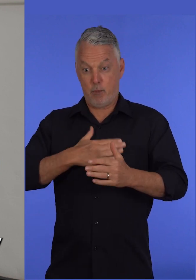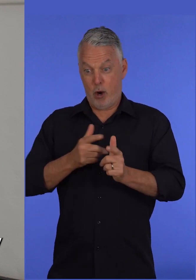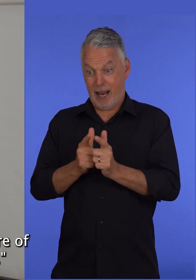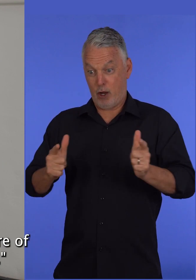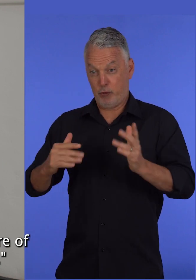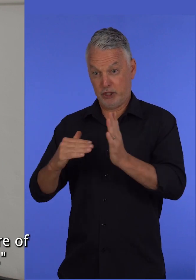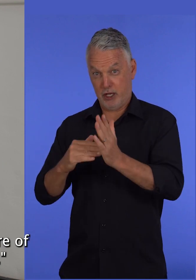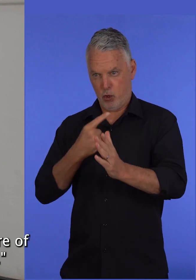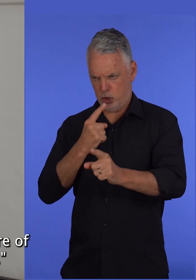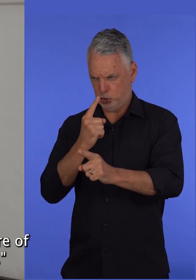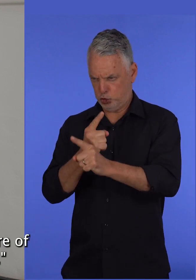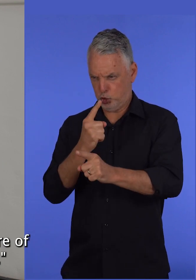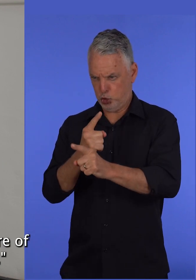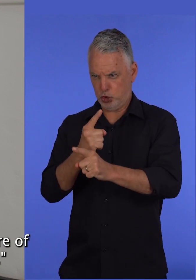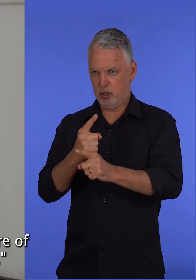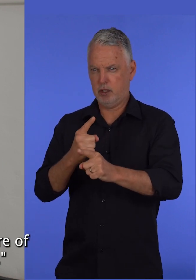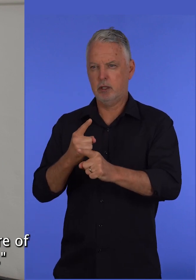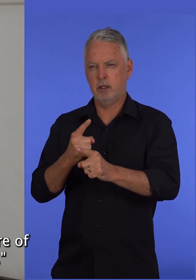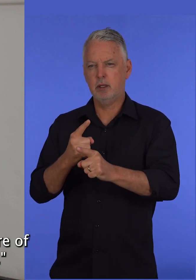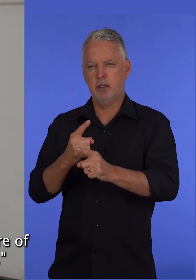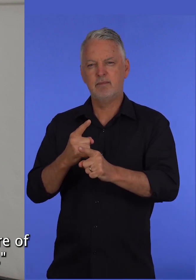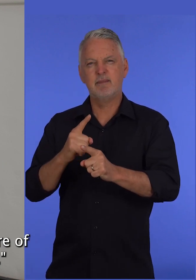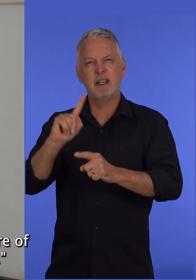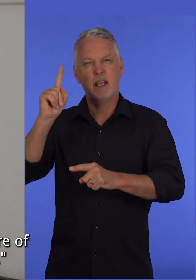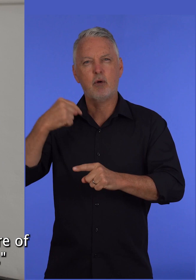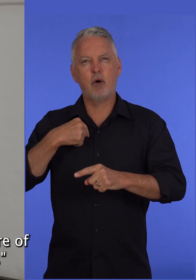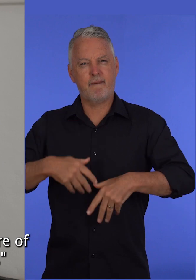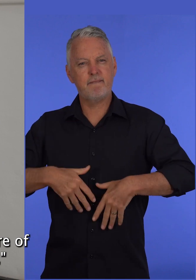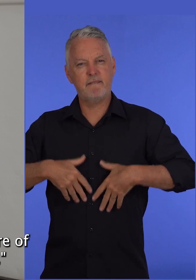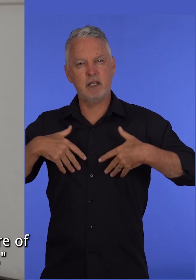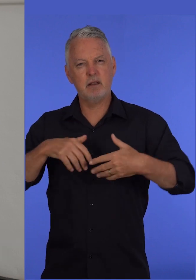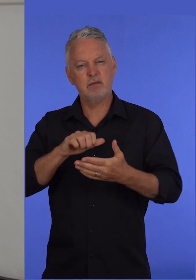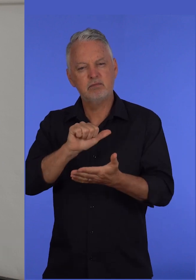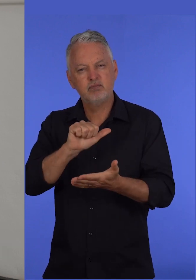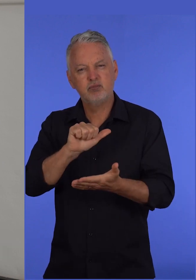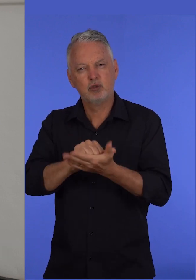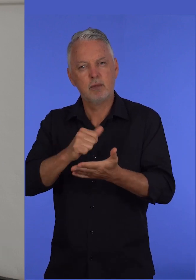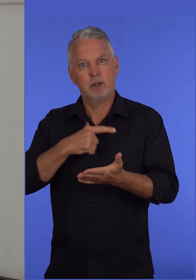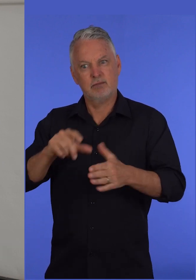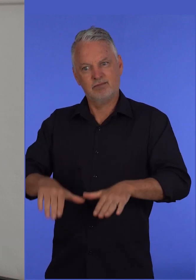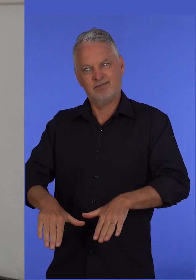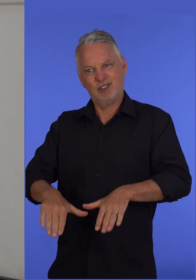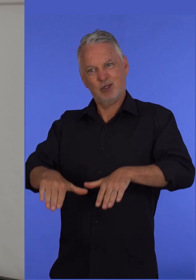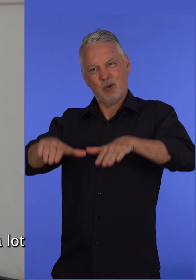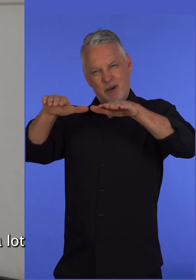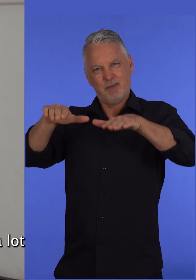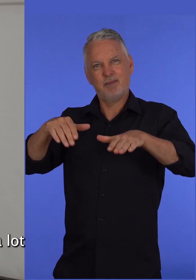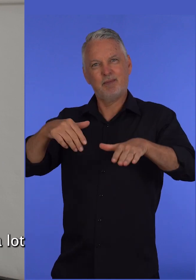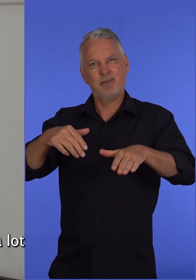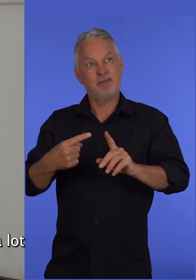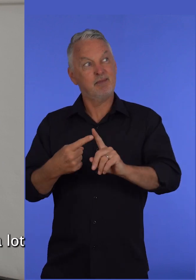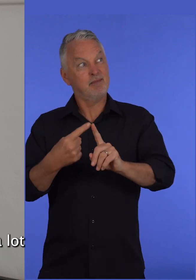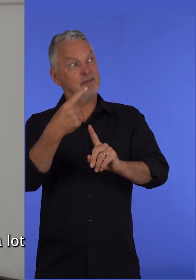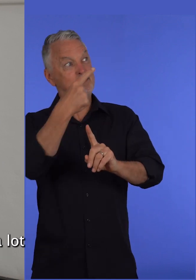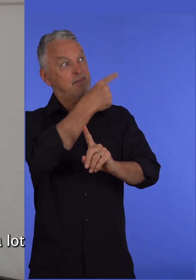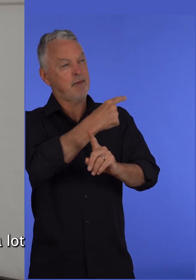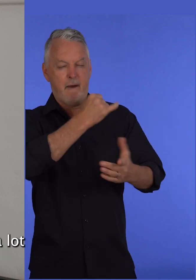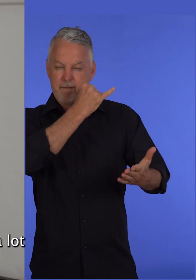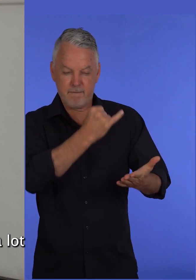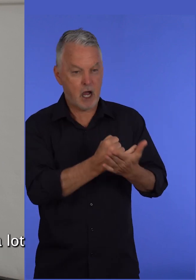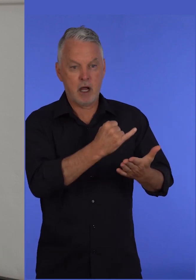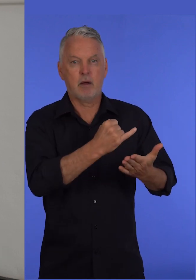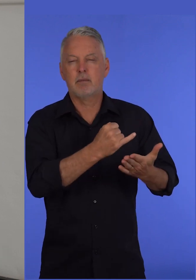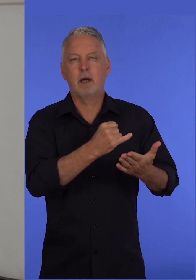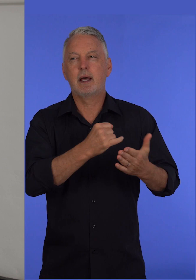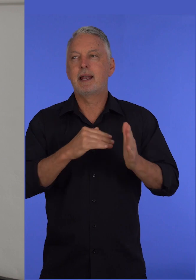the language that it is a fundamental failure of the Australian community. I would probably have been a lot more gentle